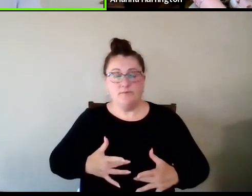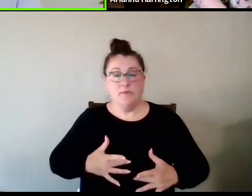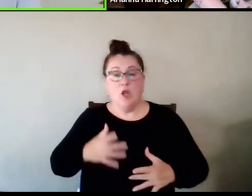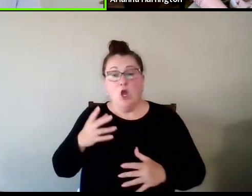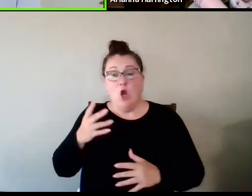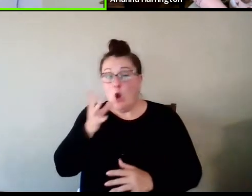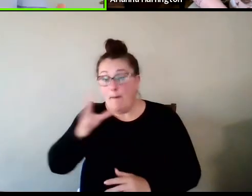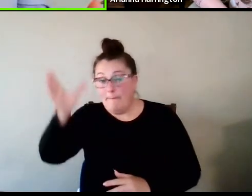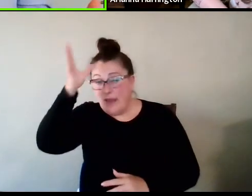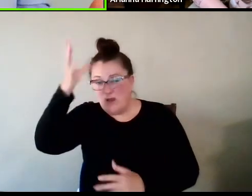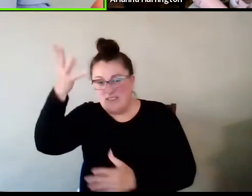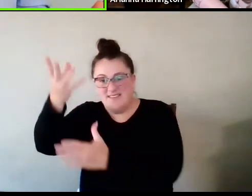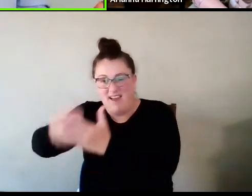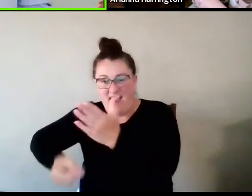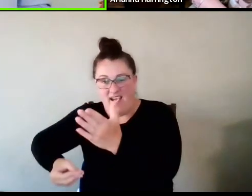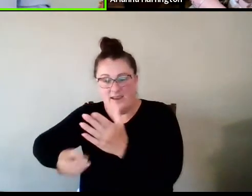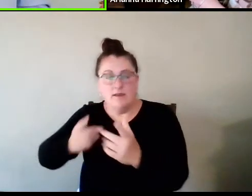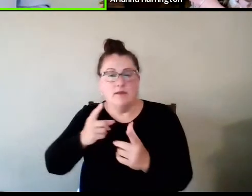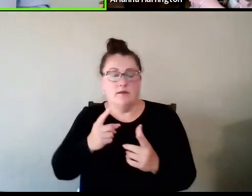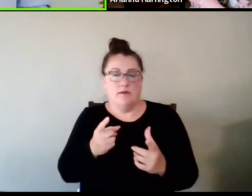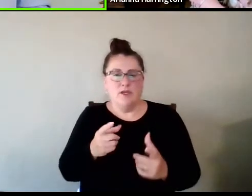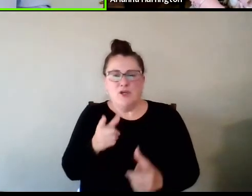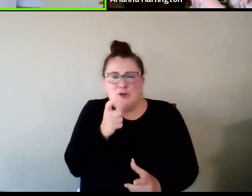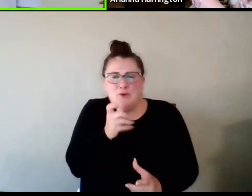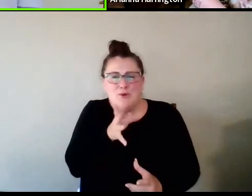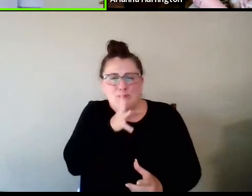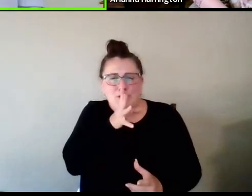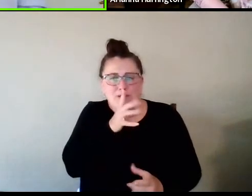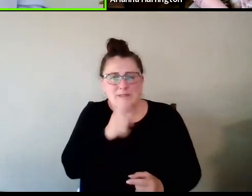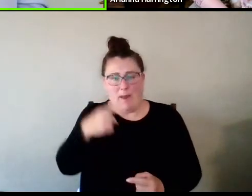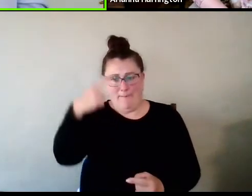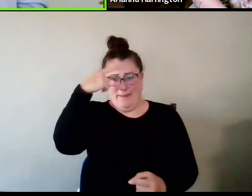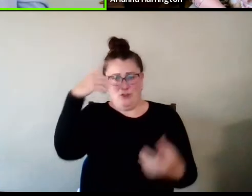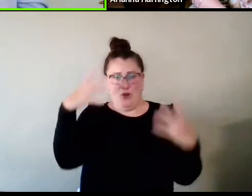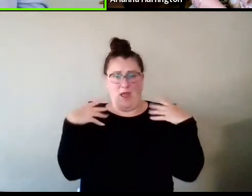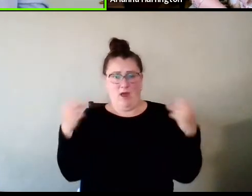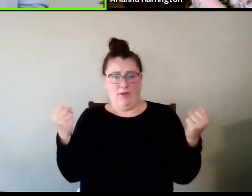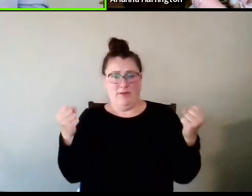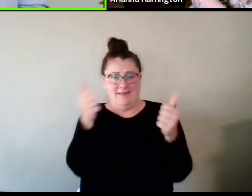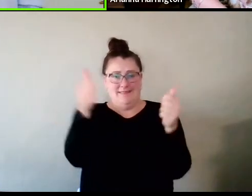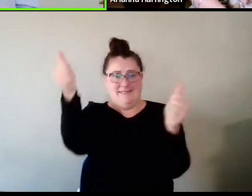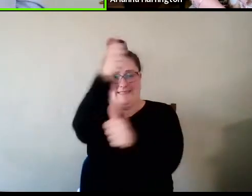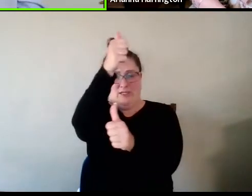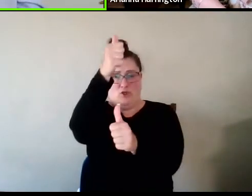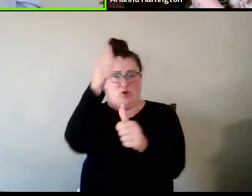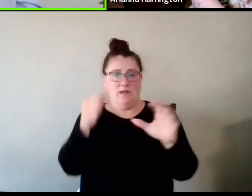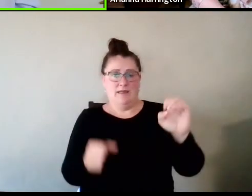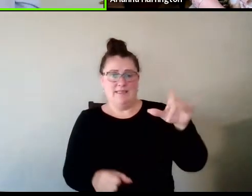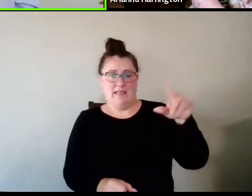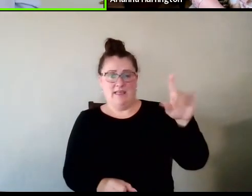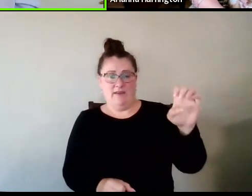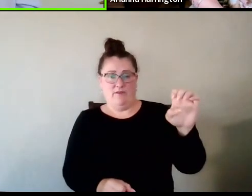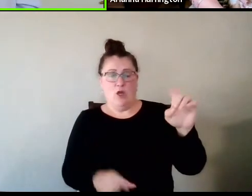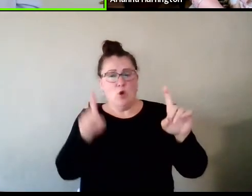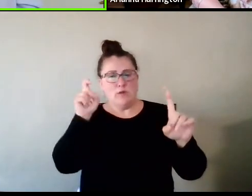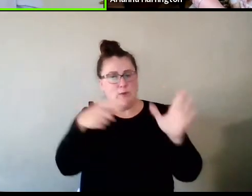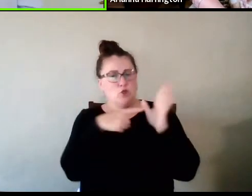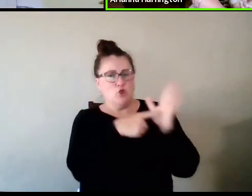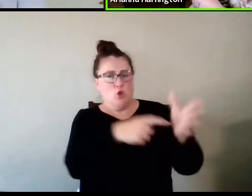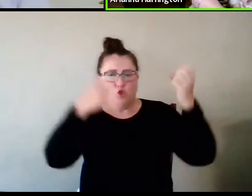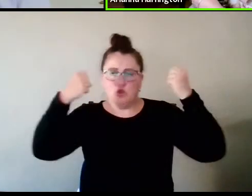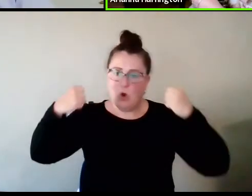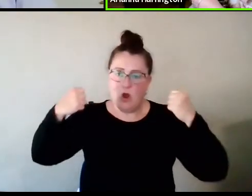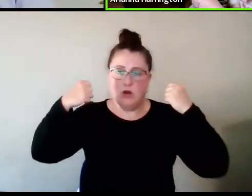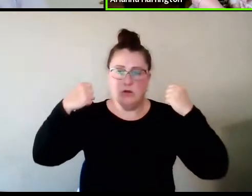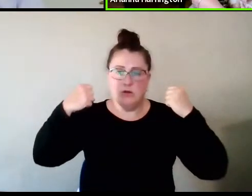parents. Who talks about mental health as a senior executive, right? Aren't we supposed to be strong?